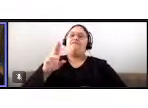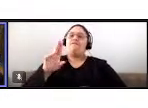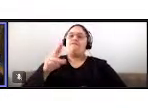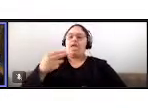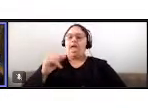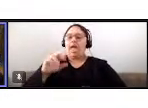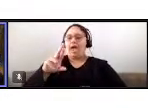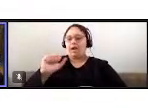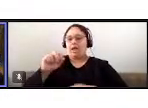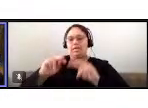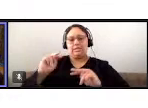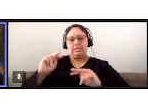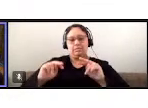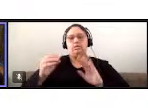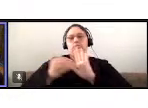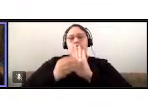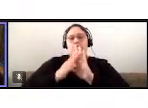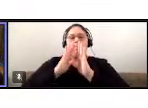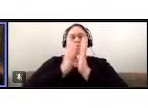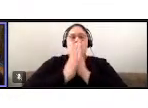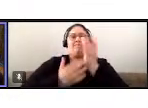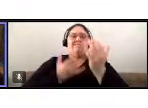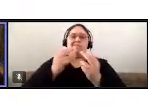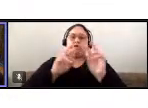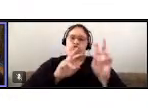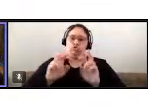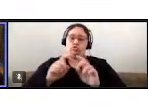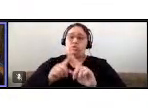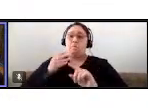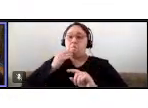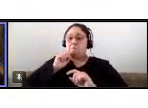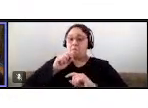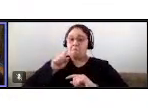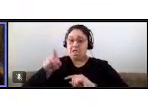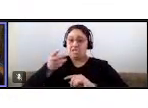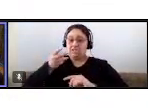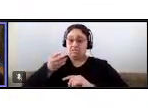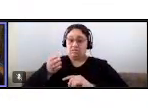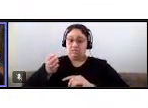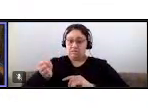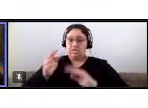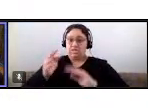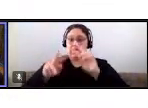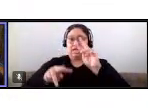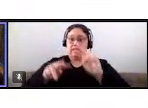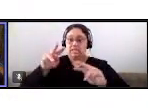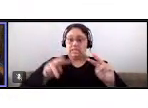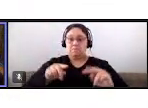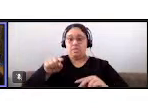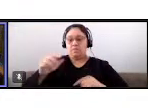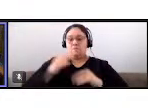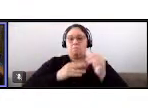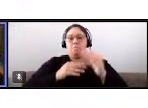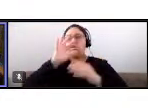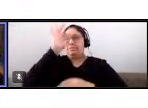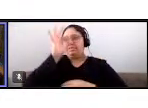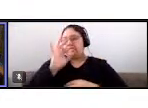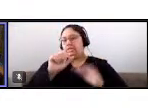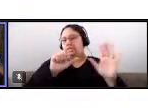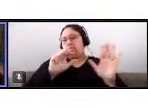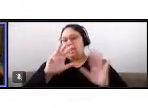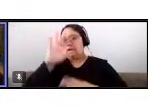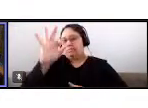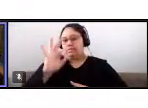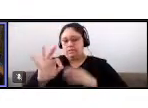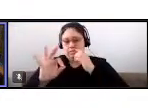of the fire issues as well. I think in that assessment, overall, this building scored 69%,